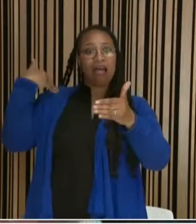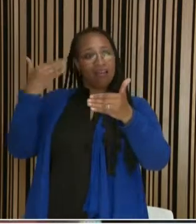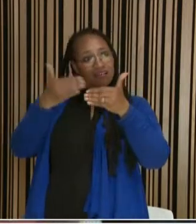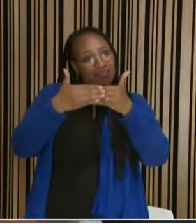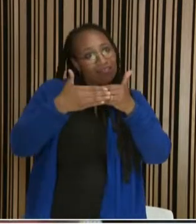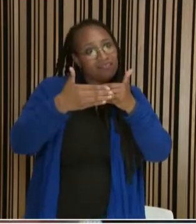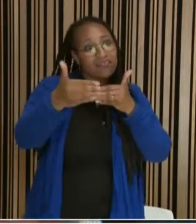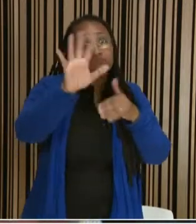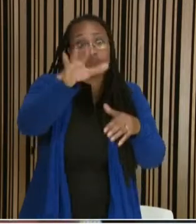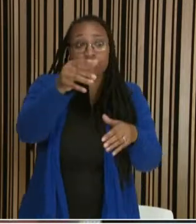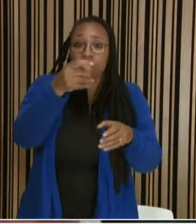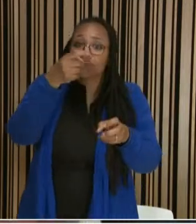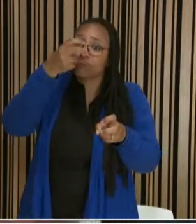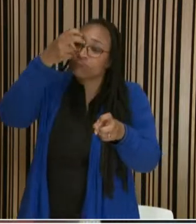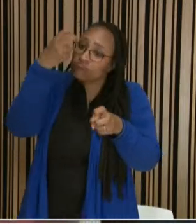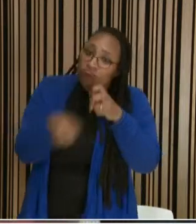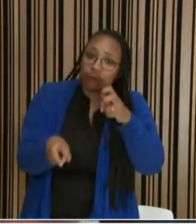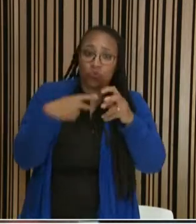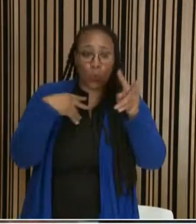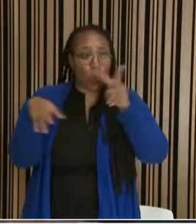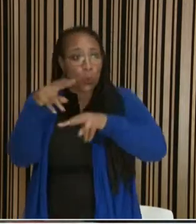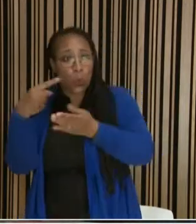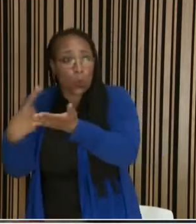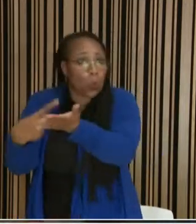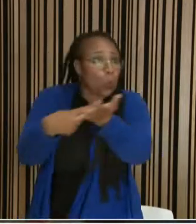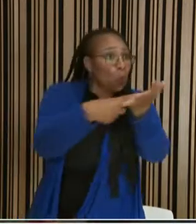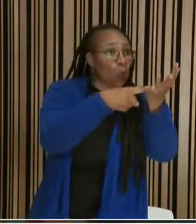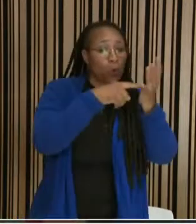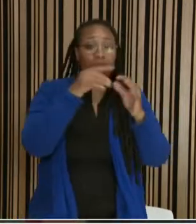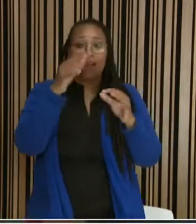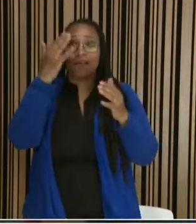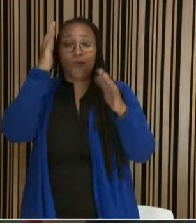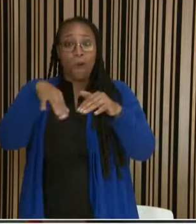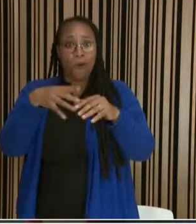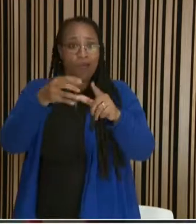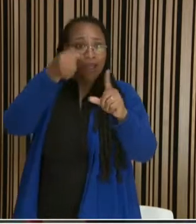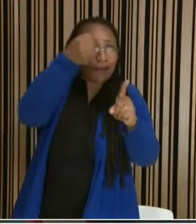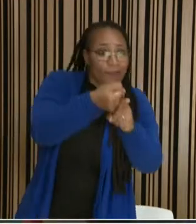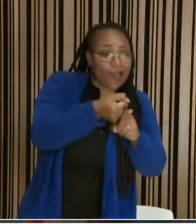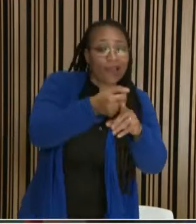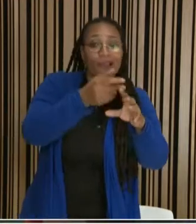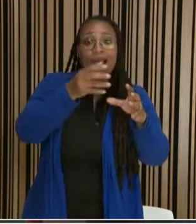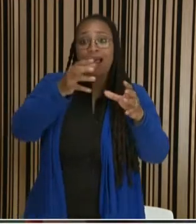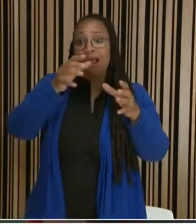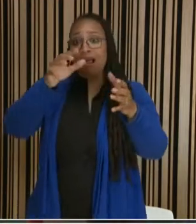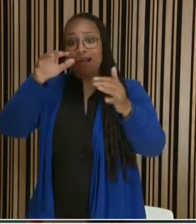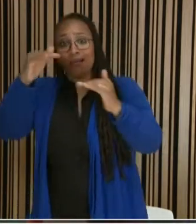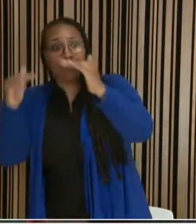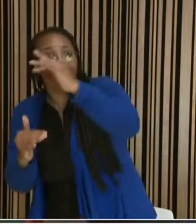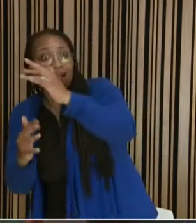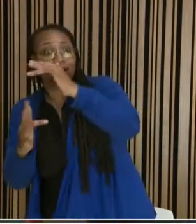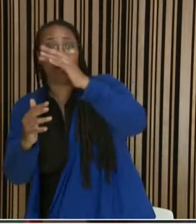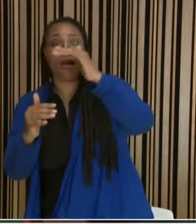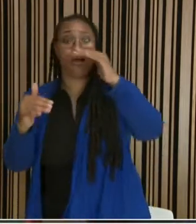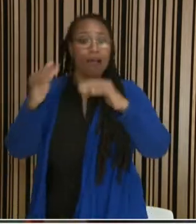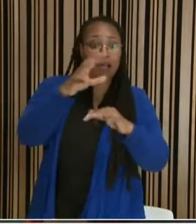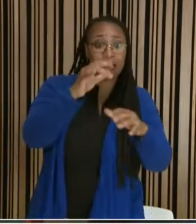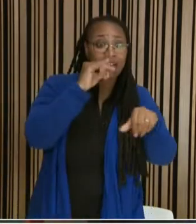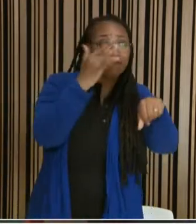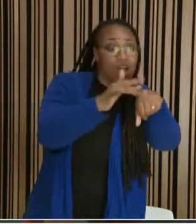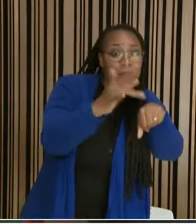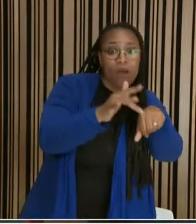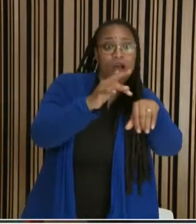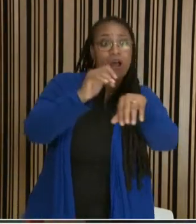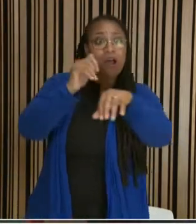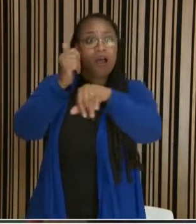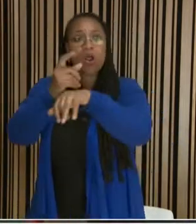They impact what we think are some programs and services that have been underperforming, and redirects those programs and